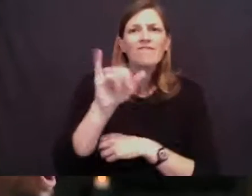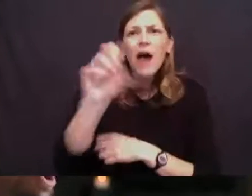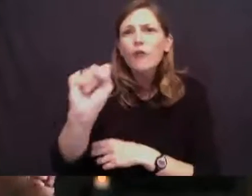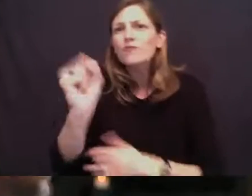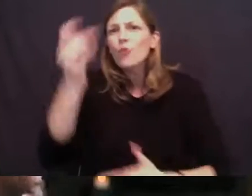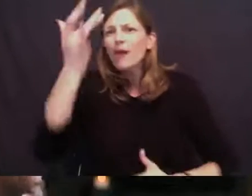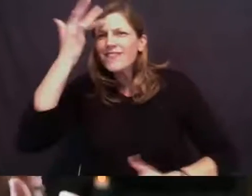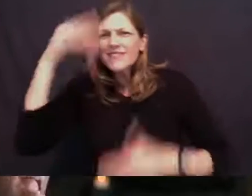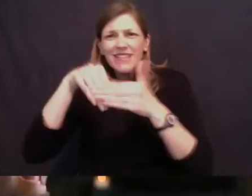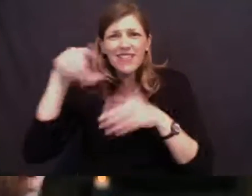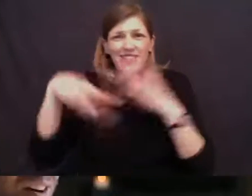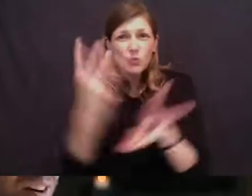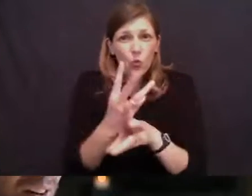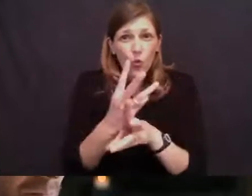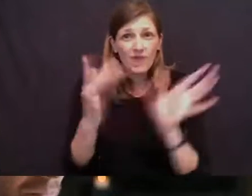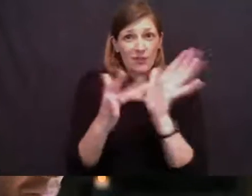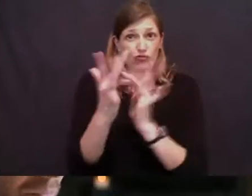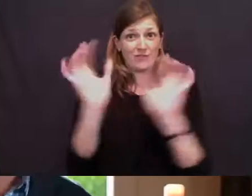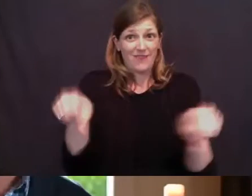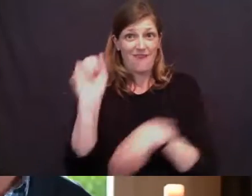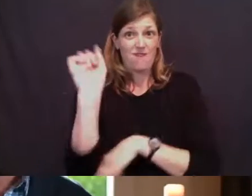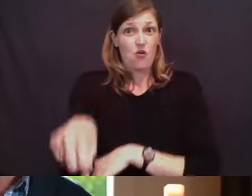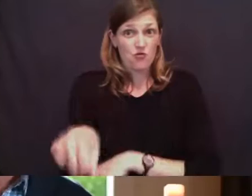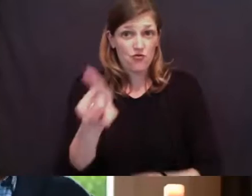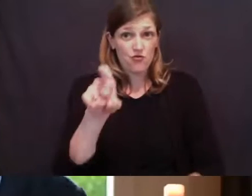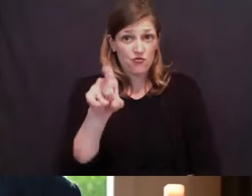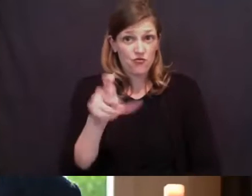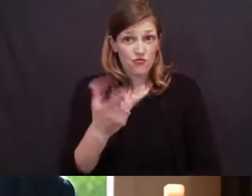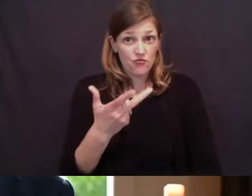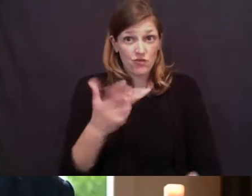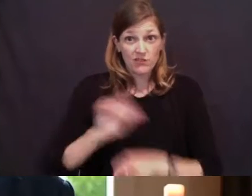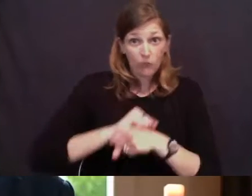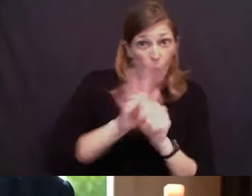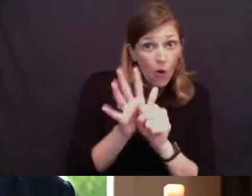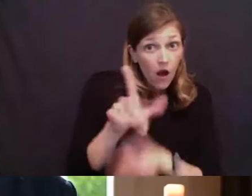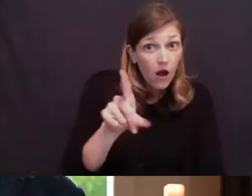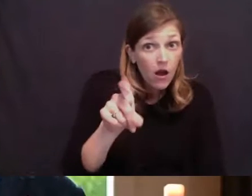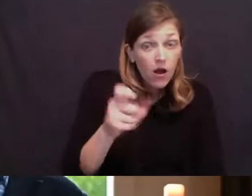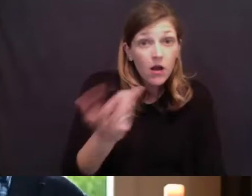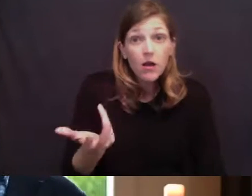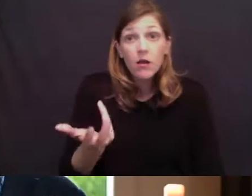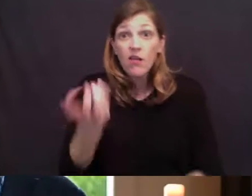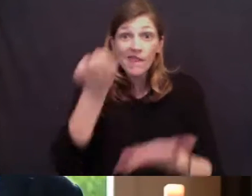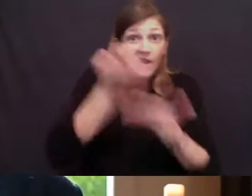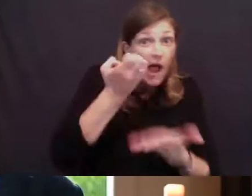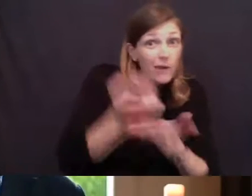world that Jesus can conquer? Is it the coronavirus? Is it the economy?